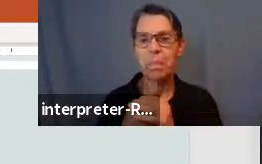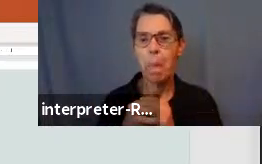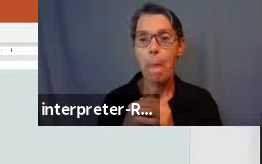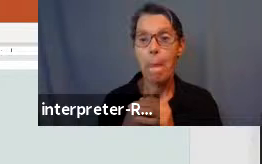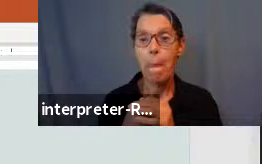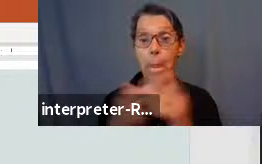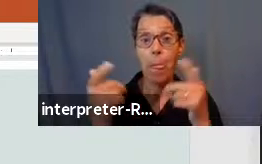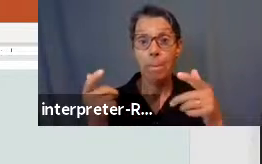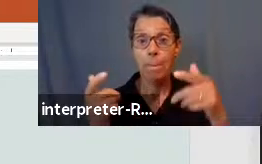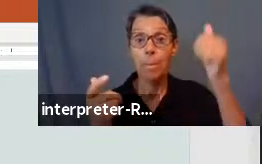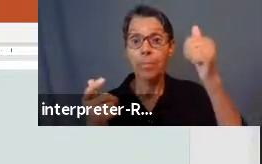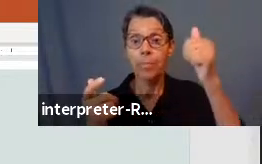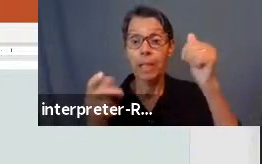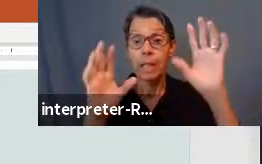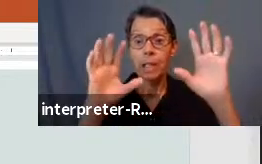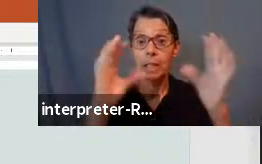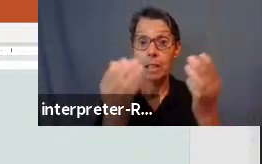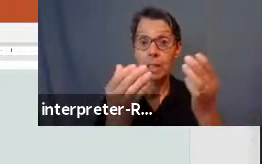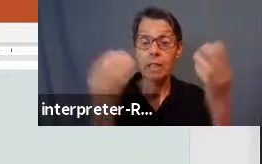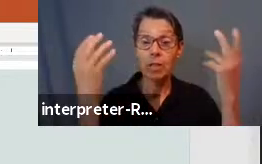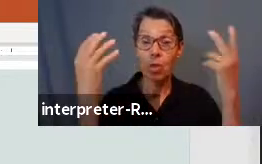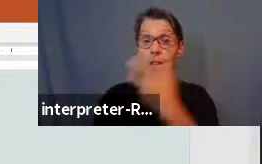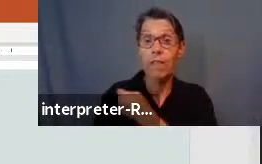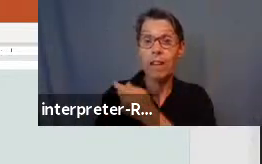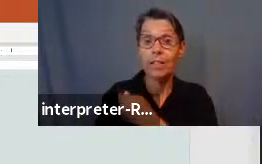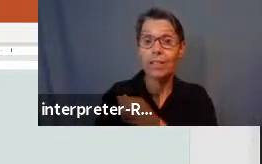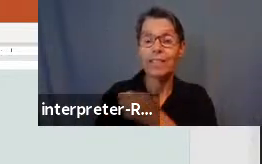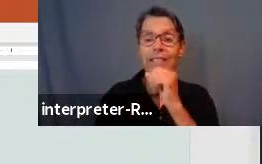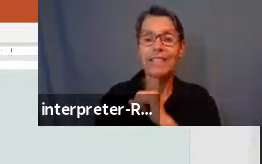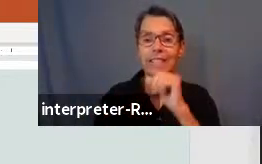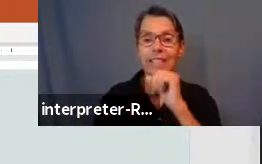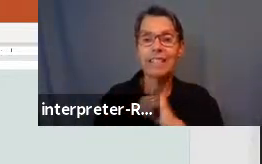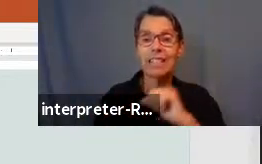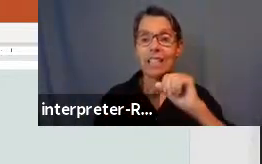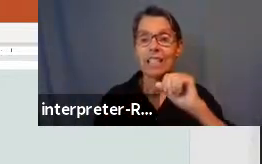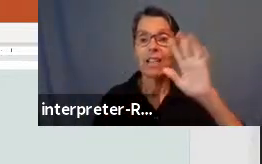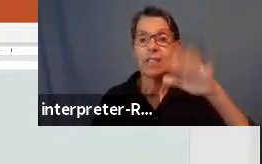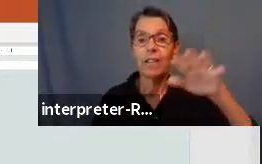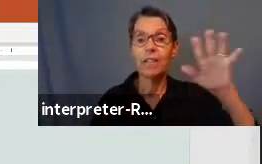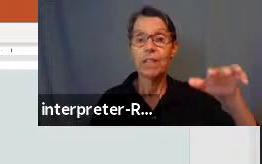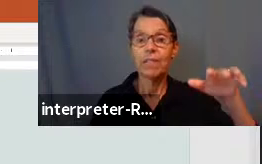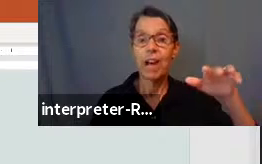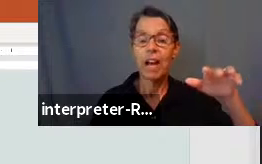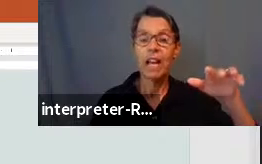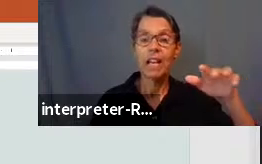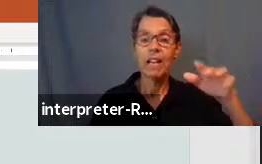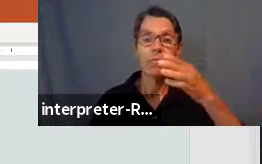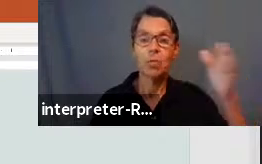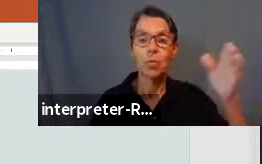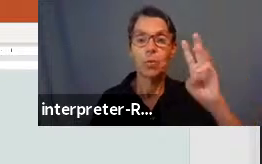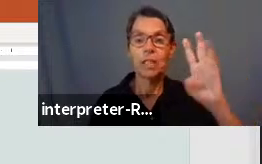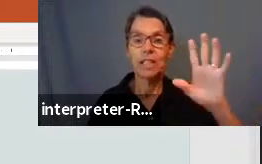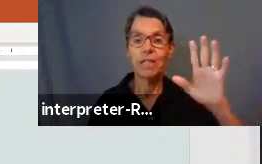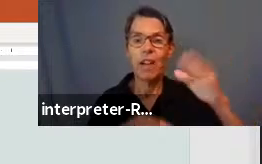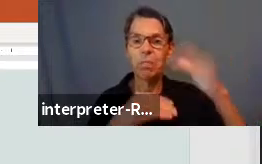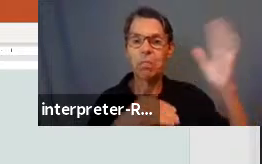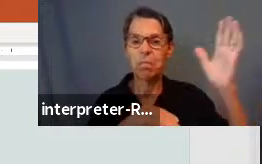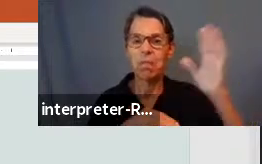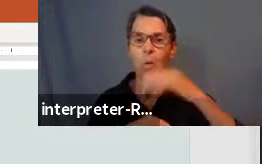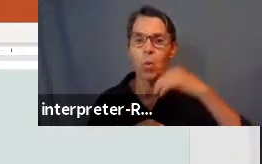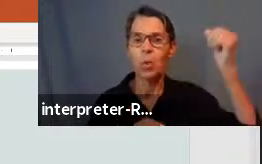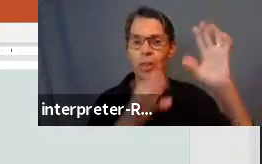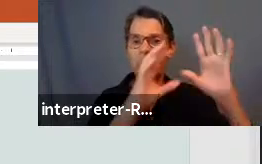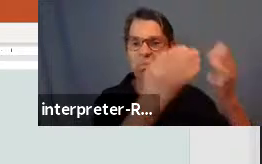biggest populations vaccinated is that, 65 to 50, the 55 to 65 and up group. We have